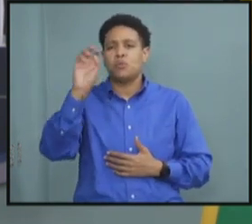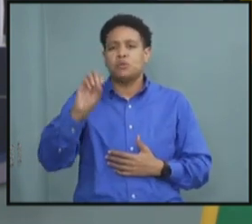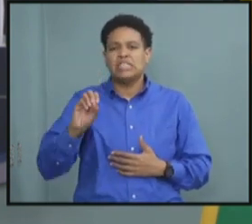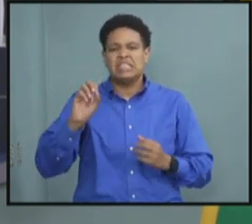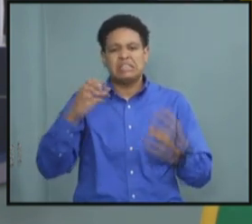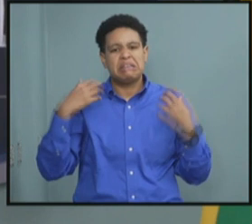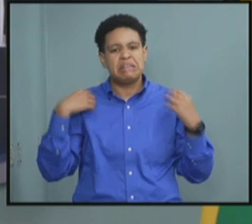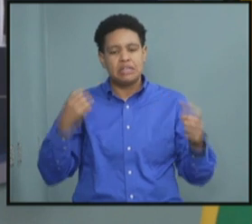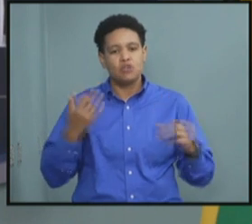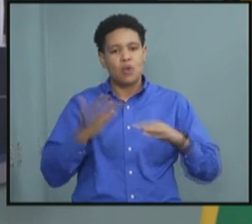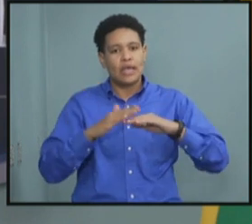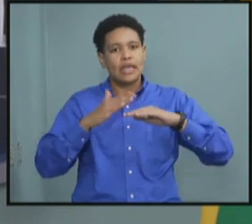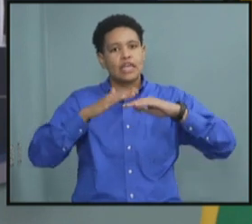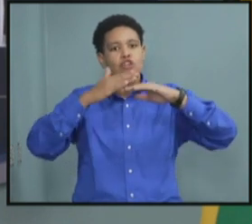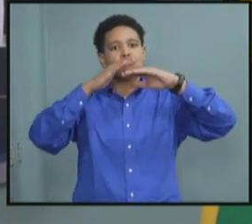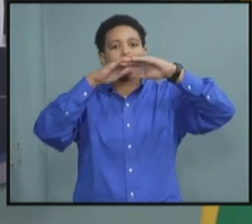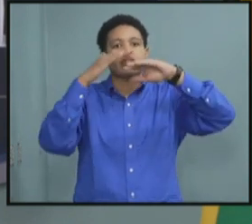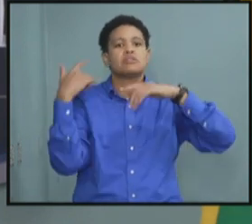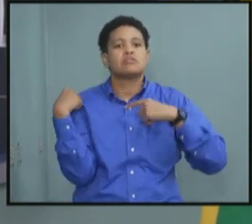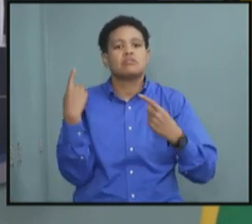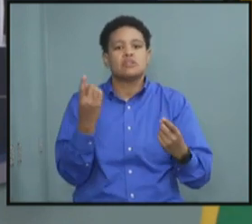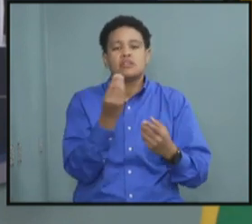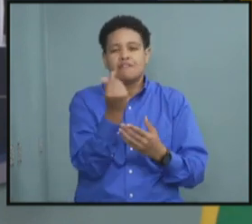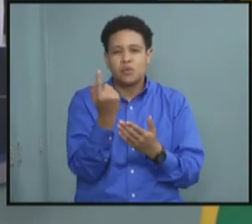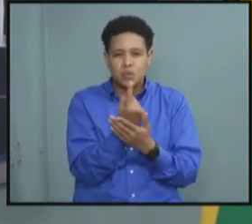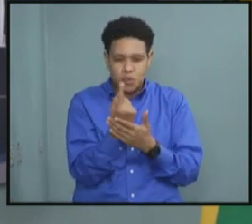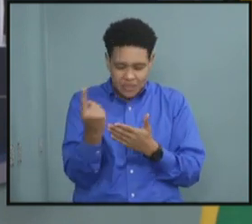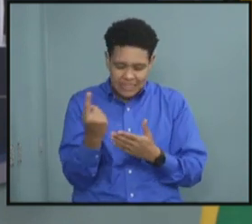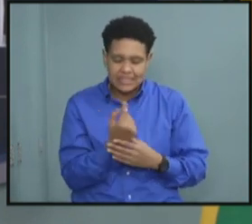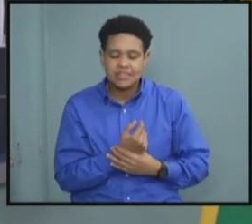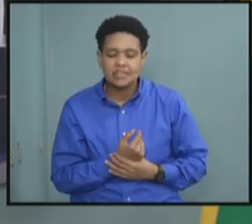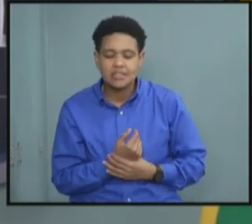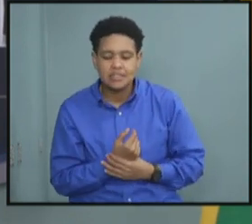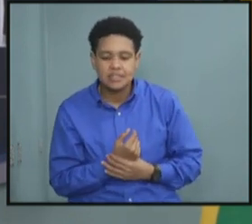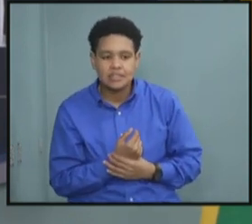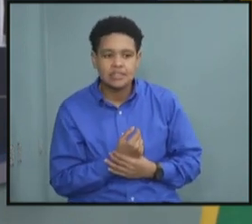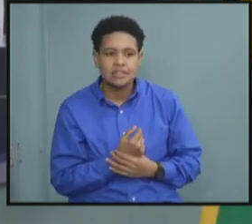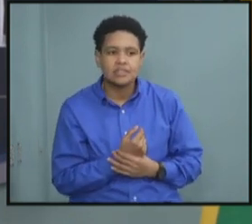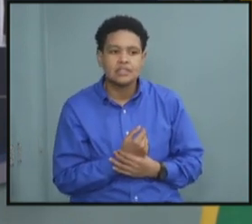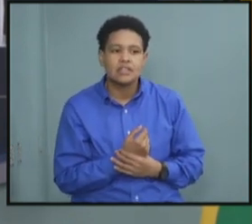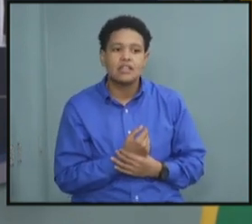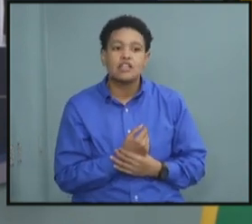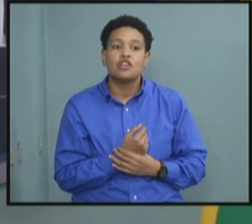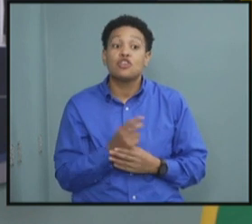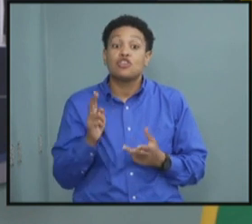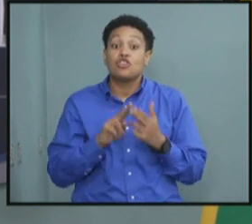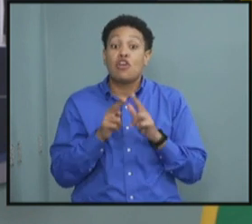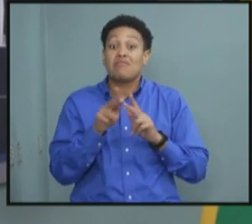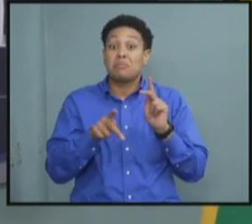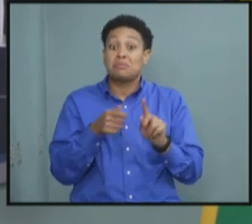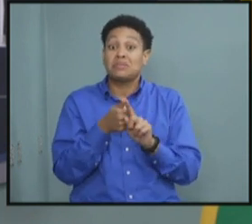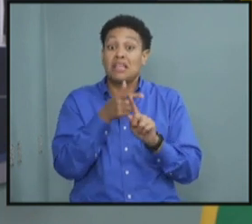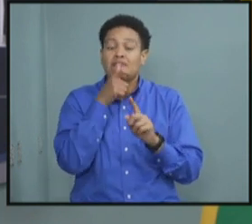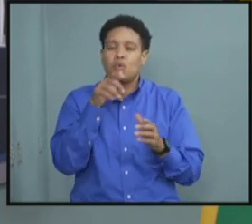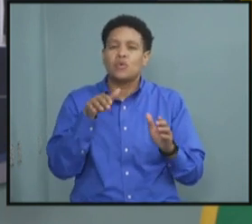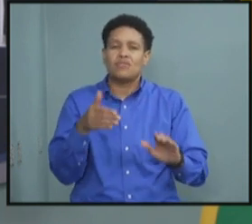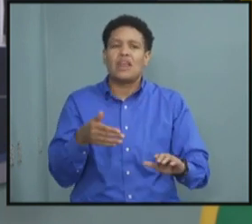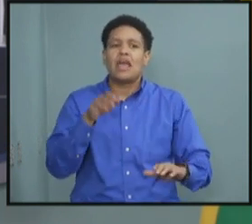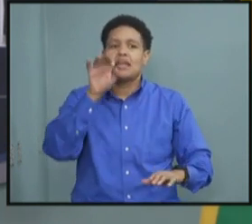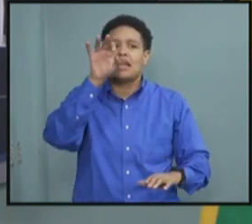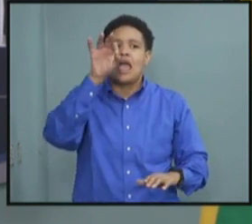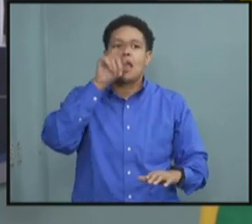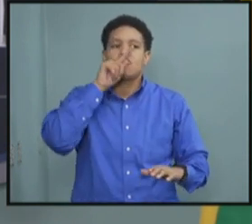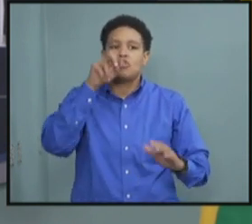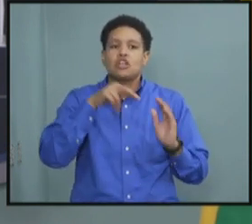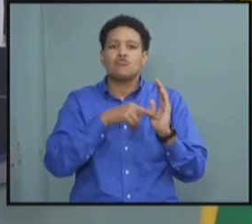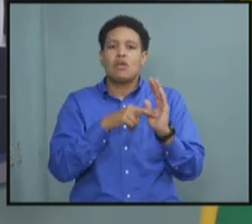it's increasing over the last few weeks, and the number of persons who have died, 9, represents